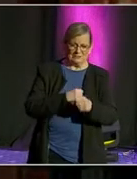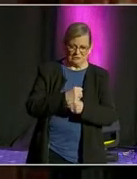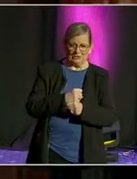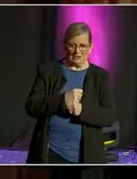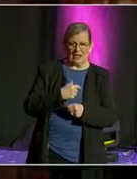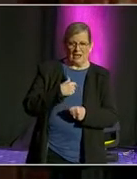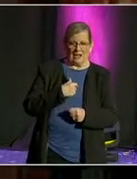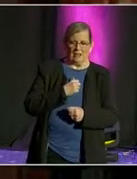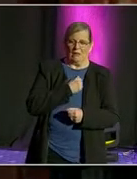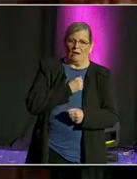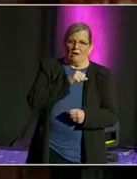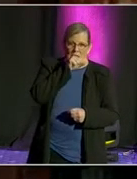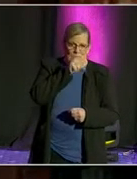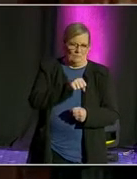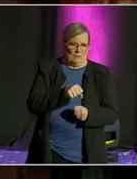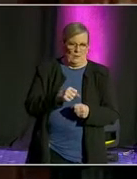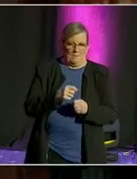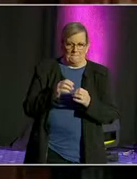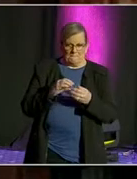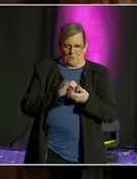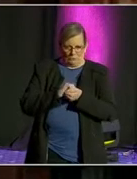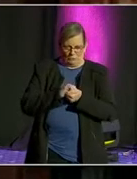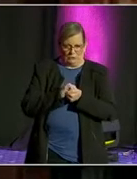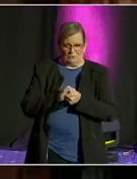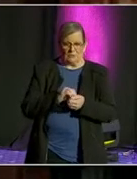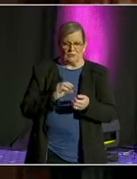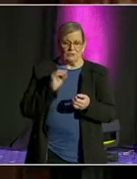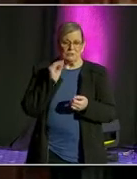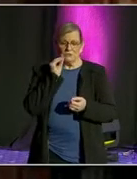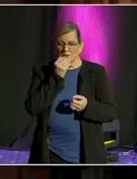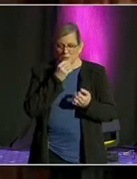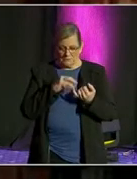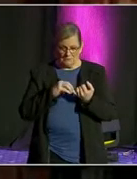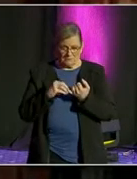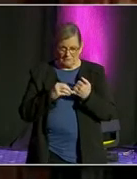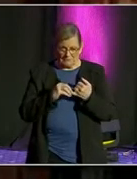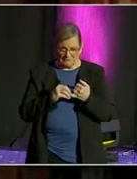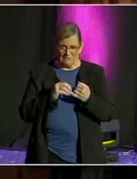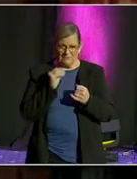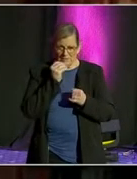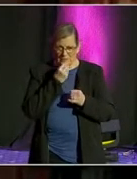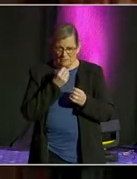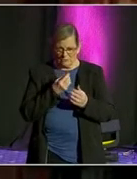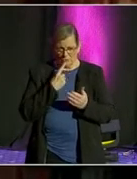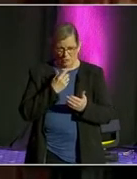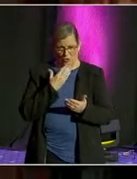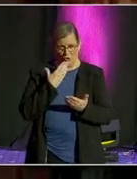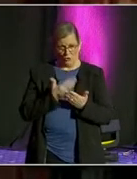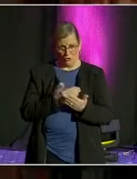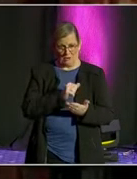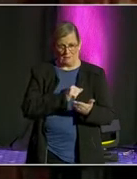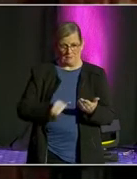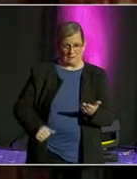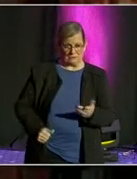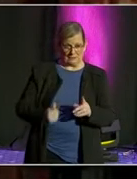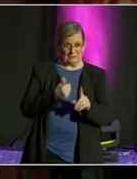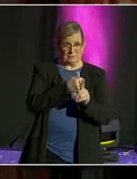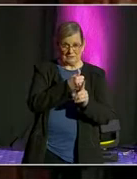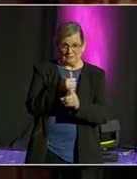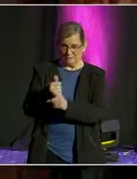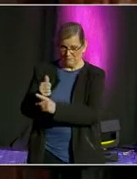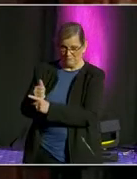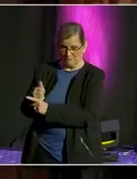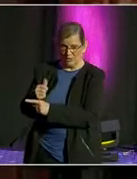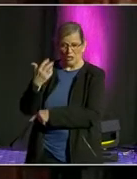The blossoms are very good ambassadors, and they are a symbol of the unshakable friendship